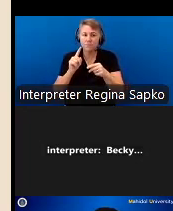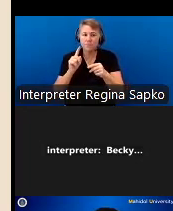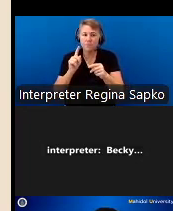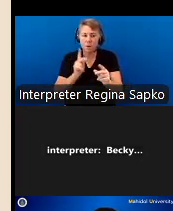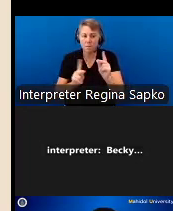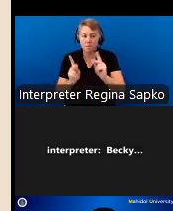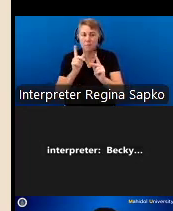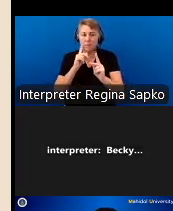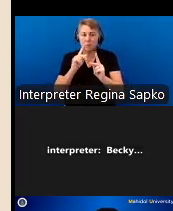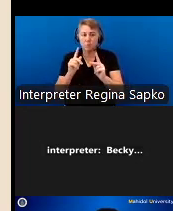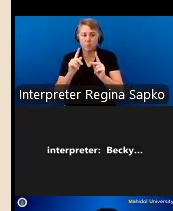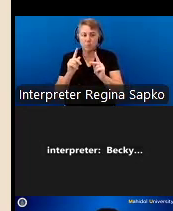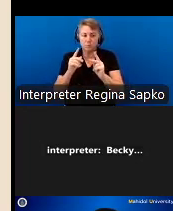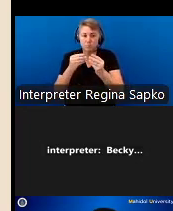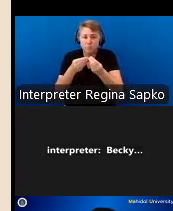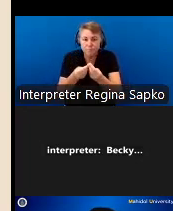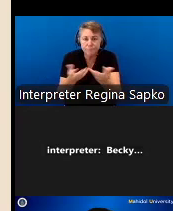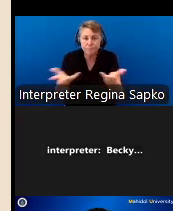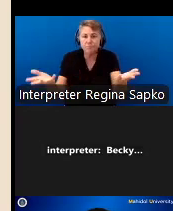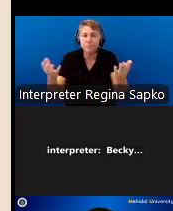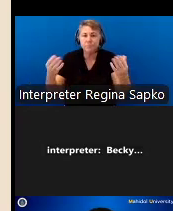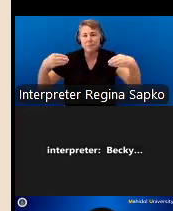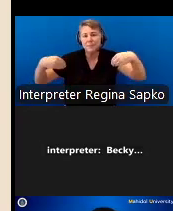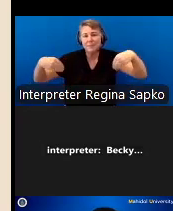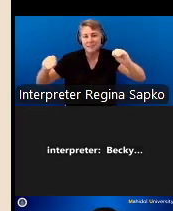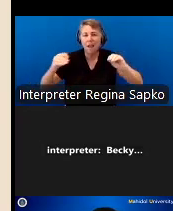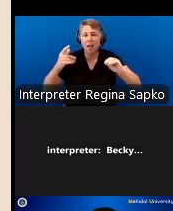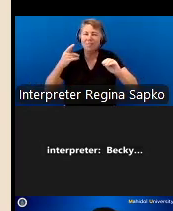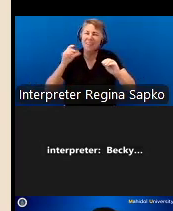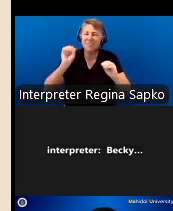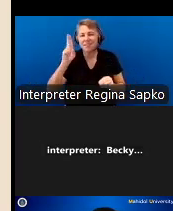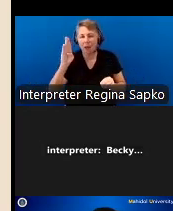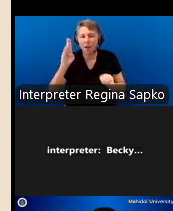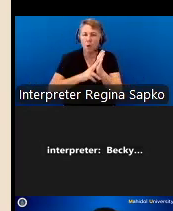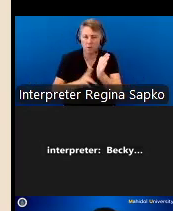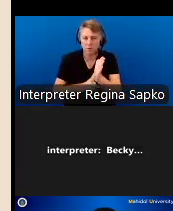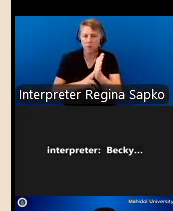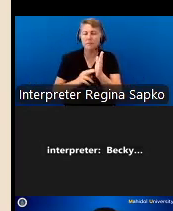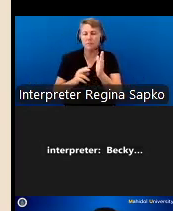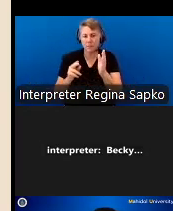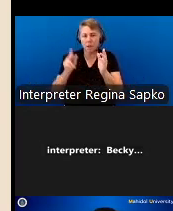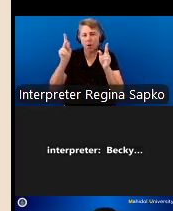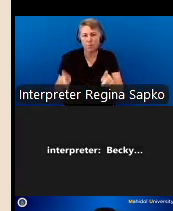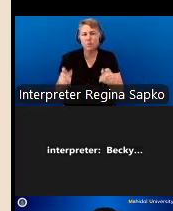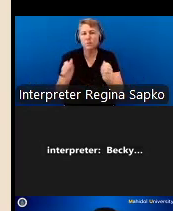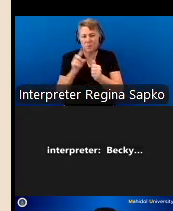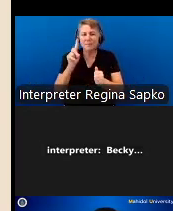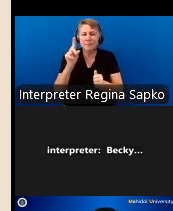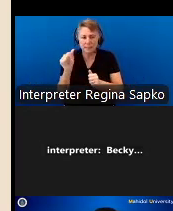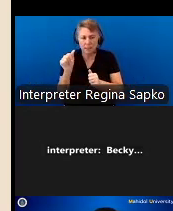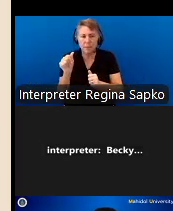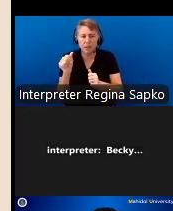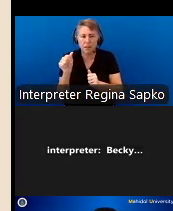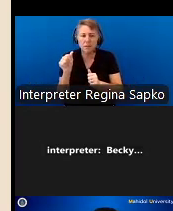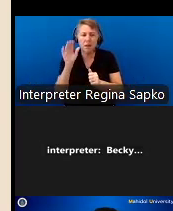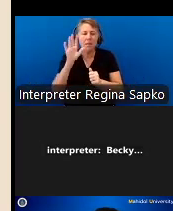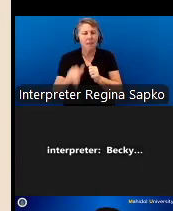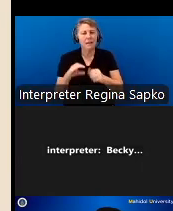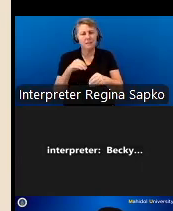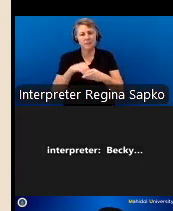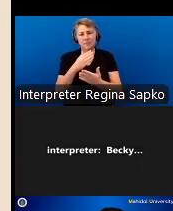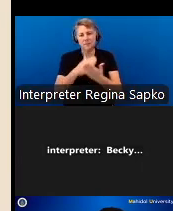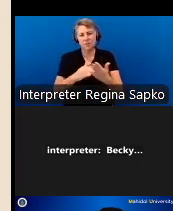and hiring via like contracting a person with disability. This statement is in the section